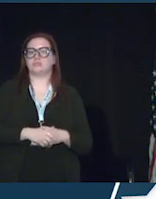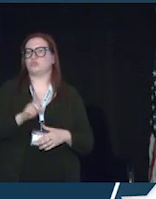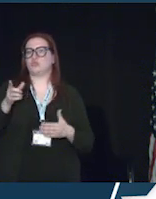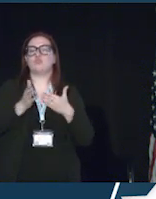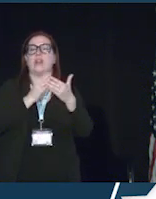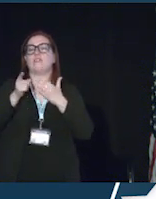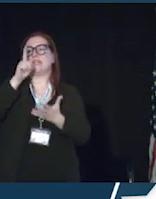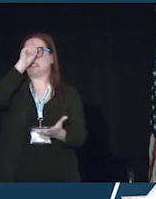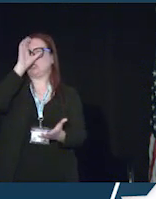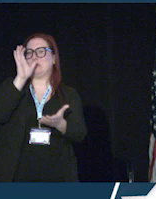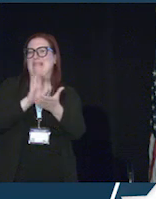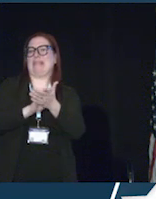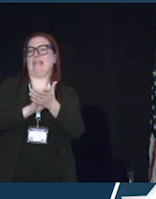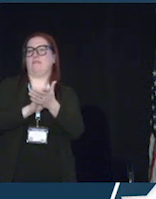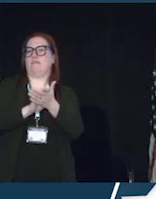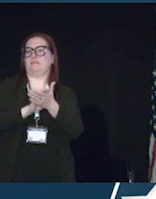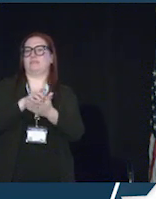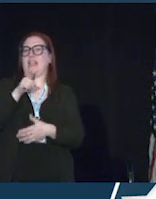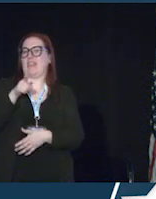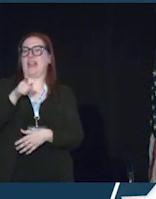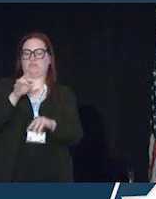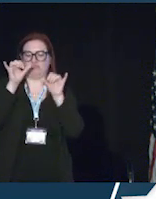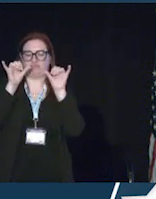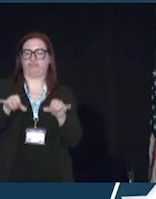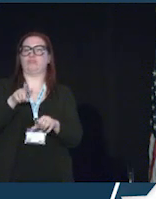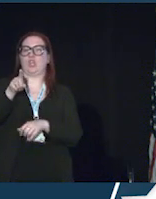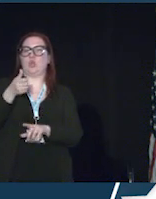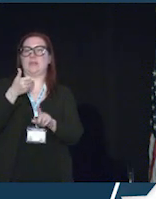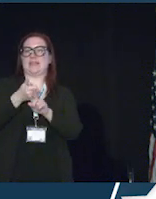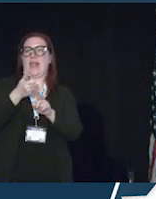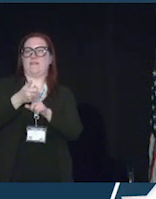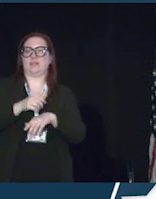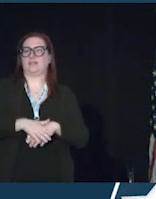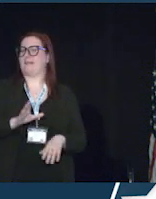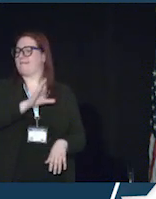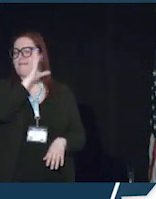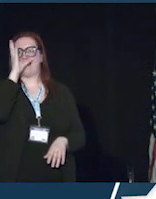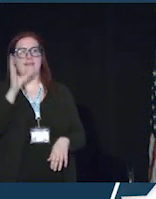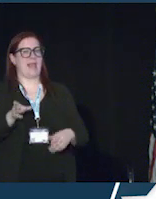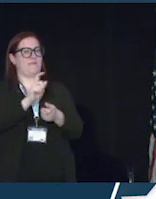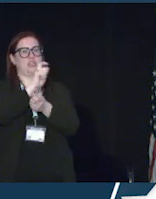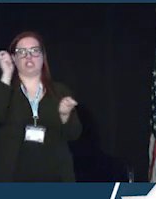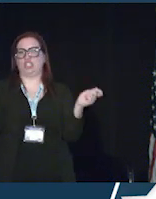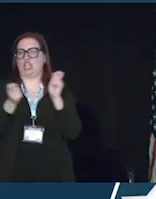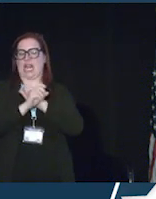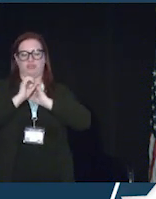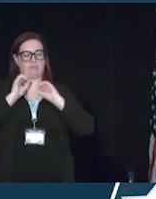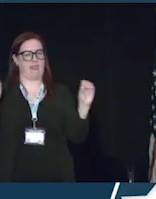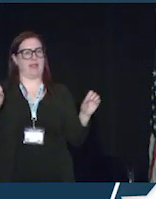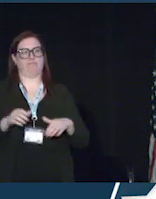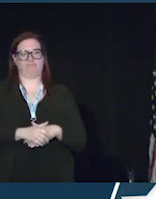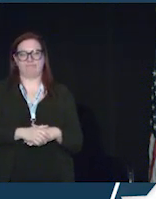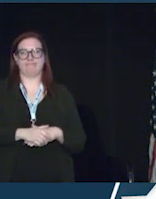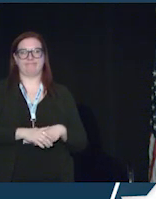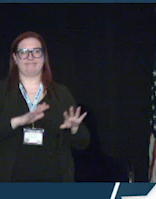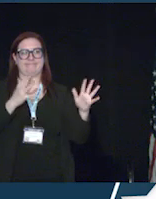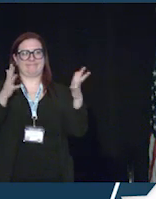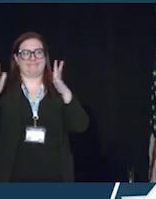believe and be yourself and never change a thing.